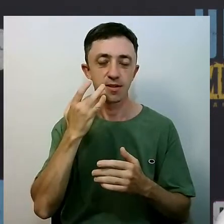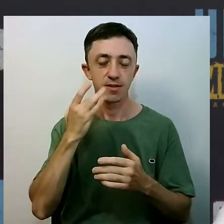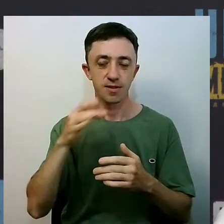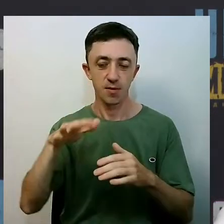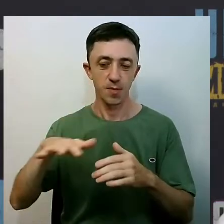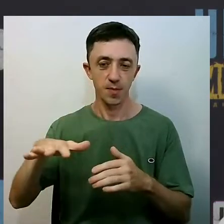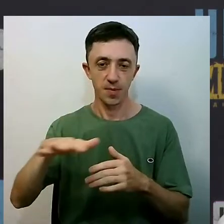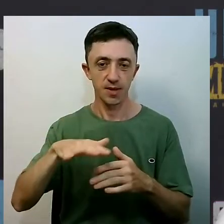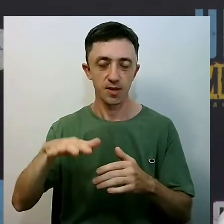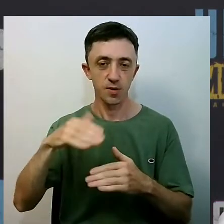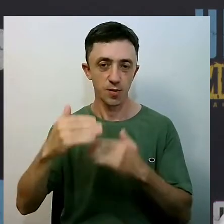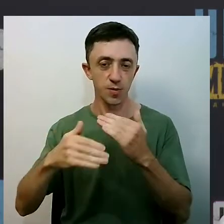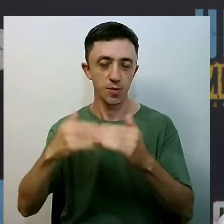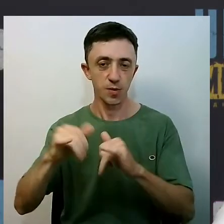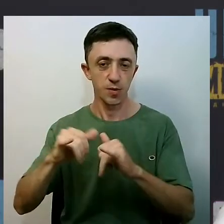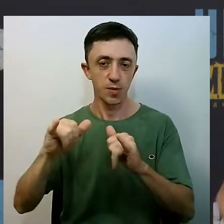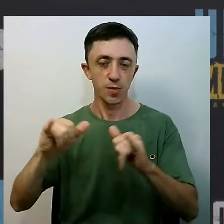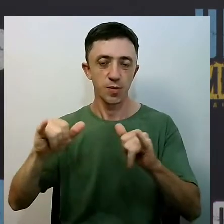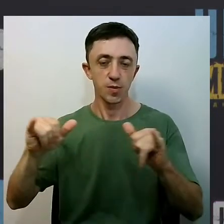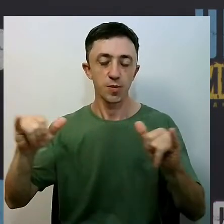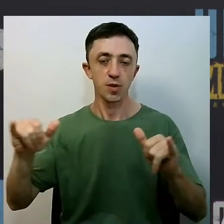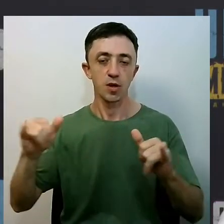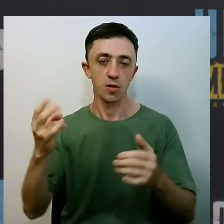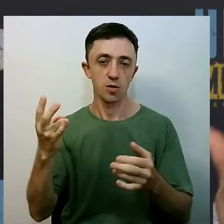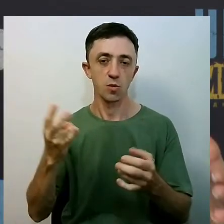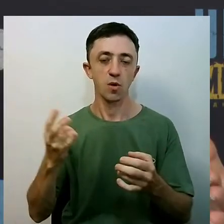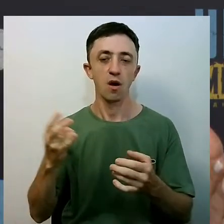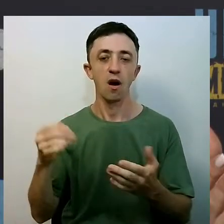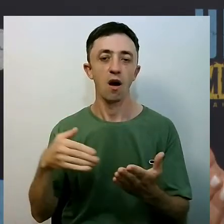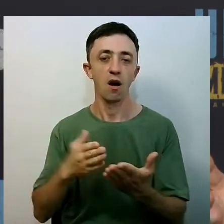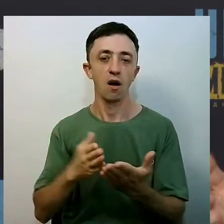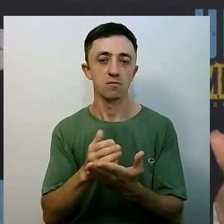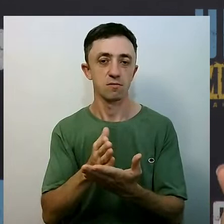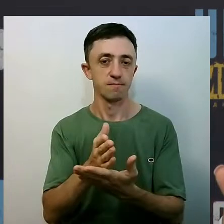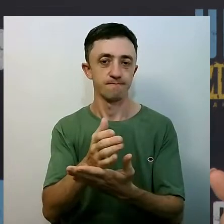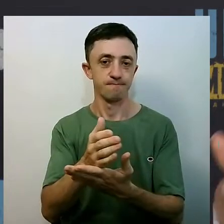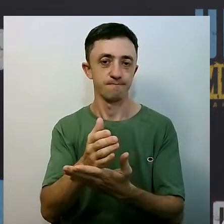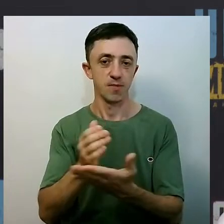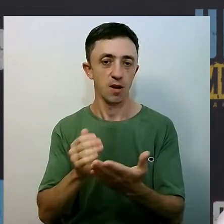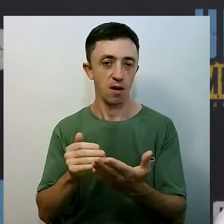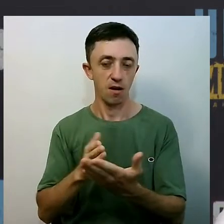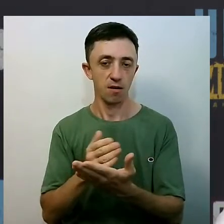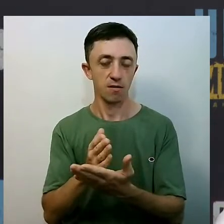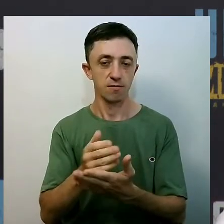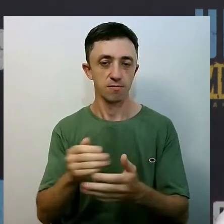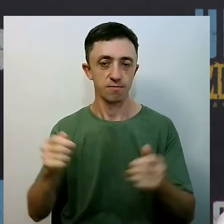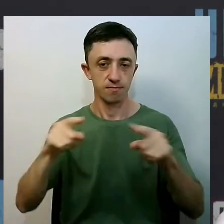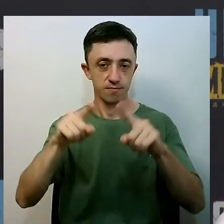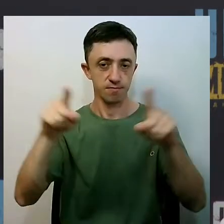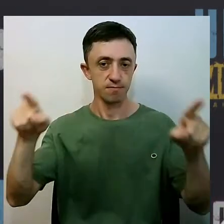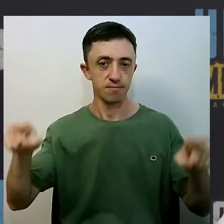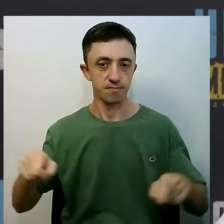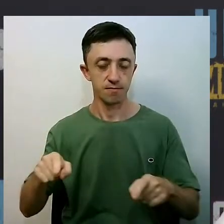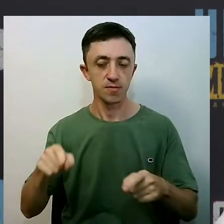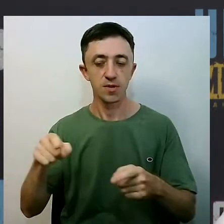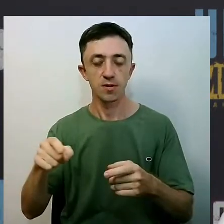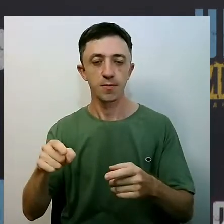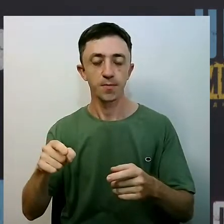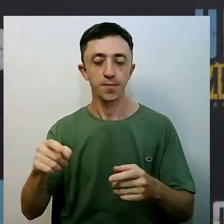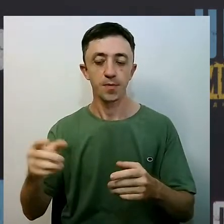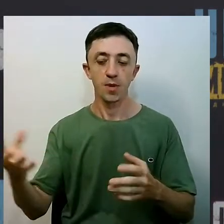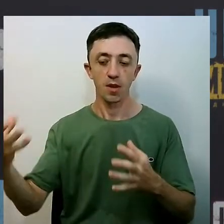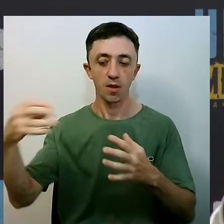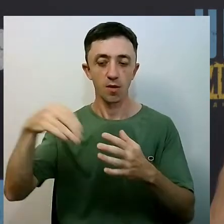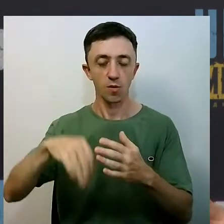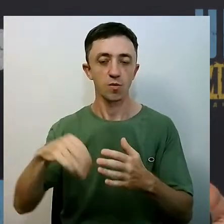undertake the development of their territories, and they need a map for that.